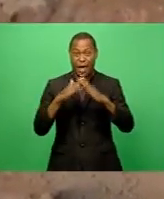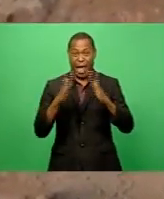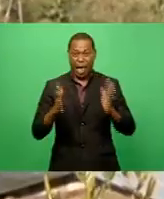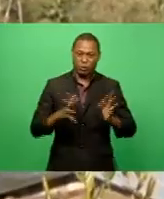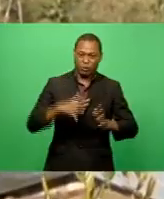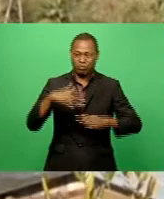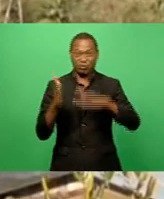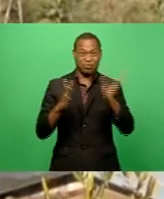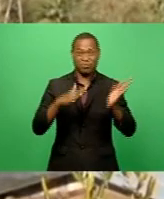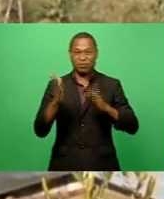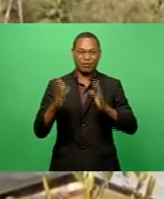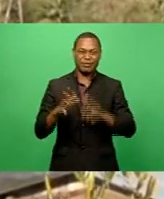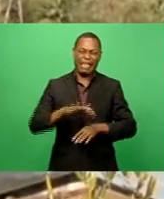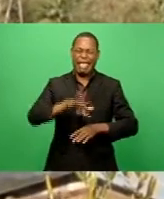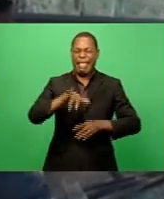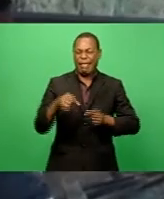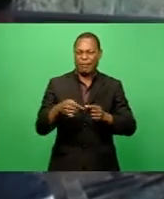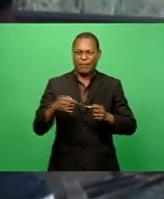away everything inside the house.